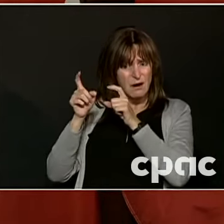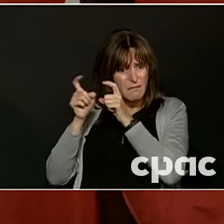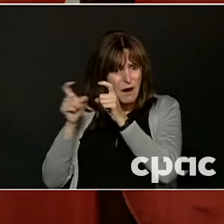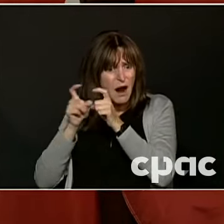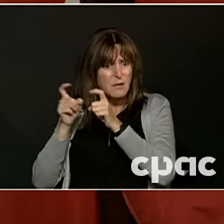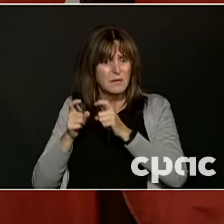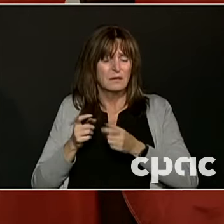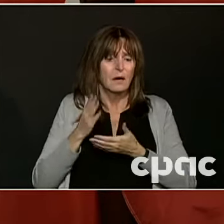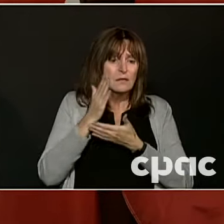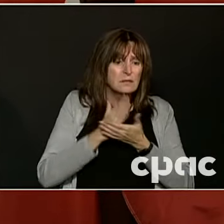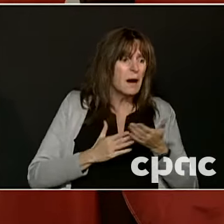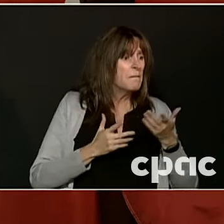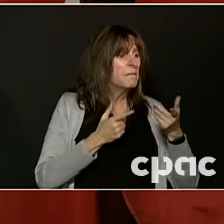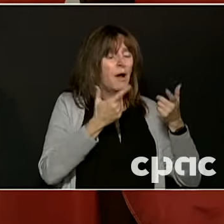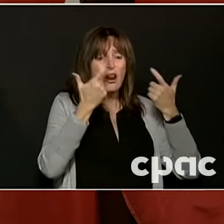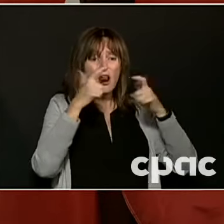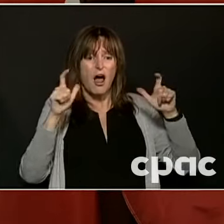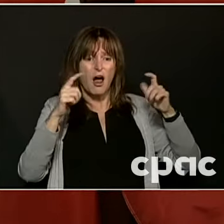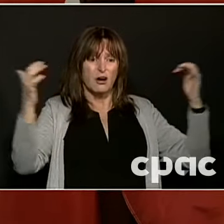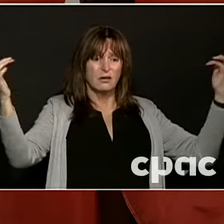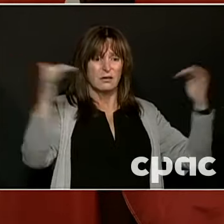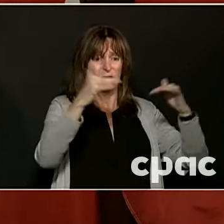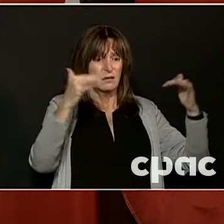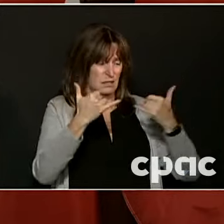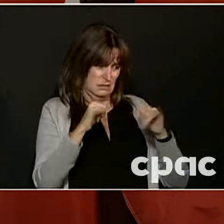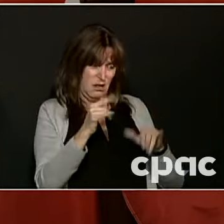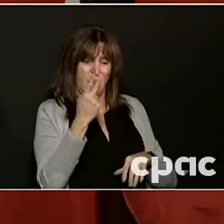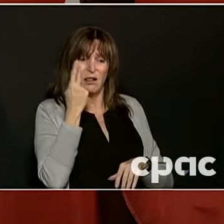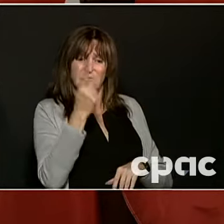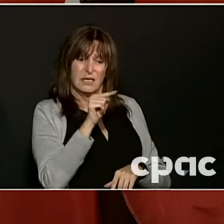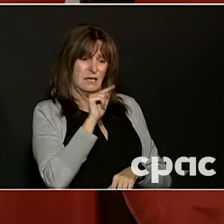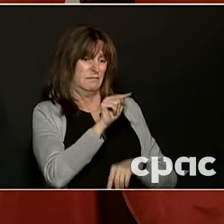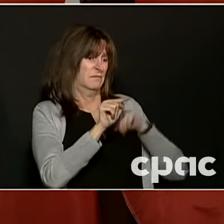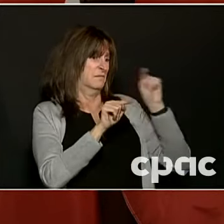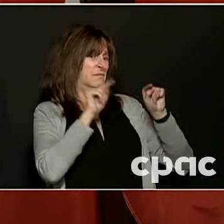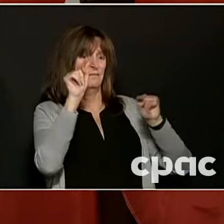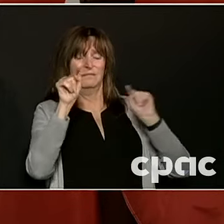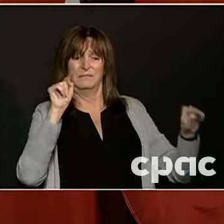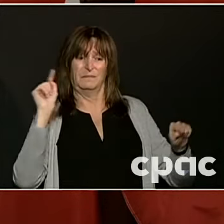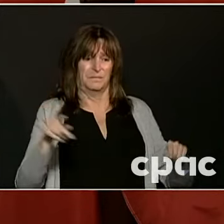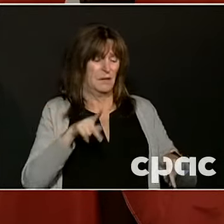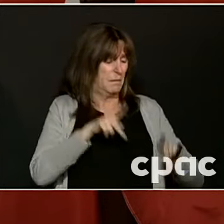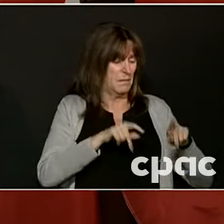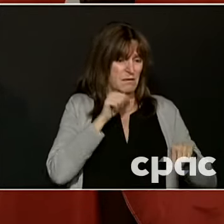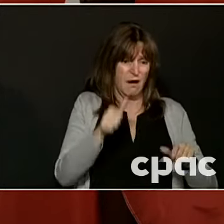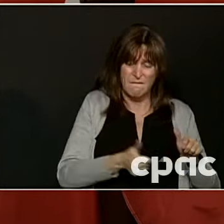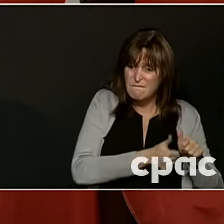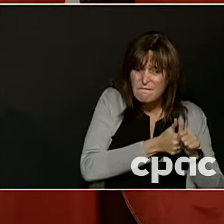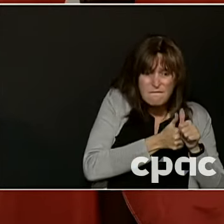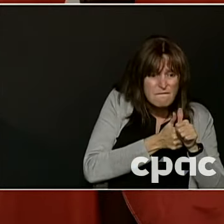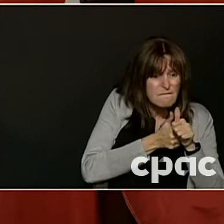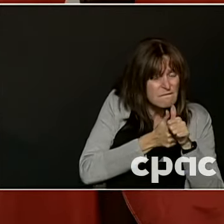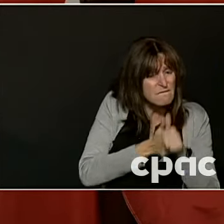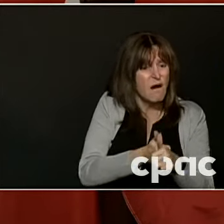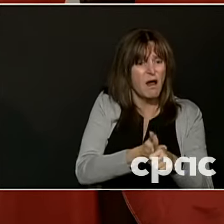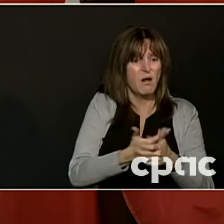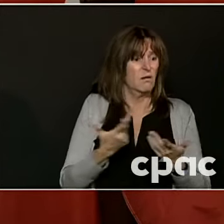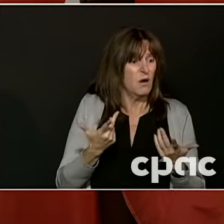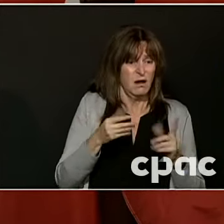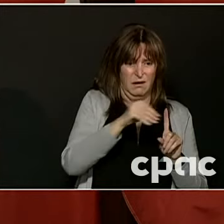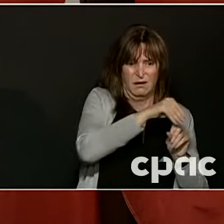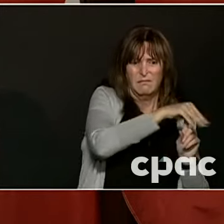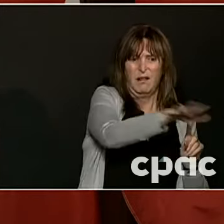occurring where people have not followed the directions. And then we have outbreaks related to that. And as Dr. Huyer said, that